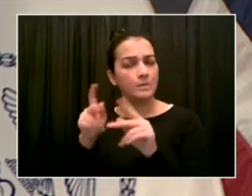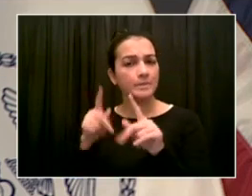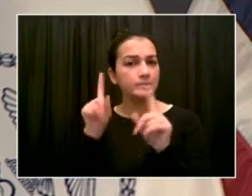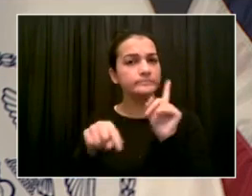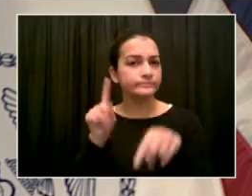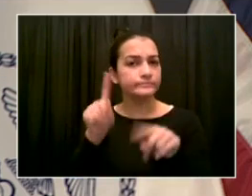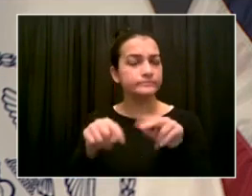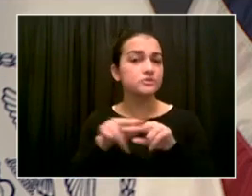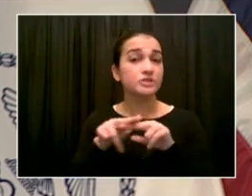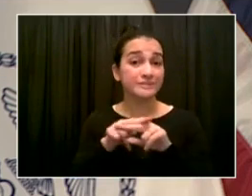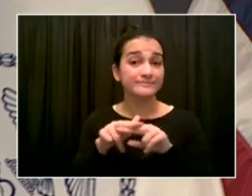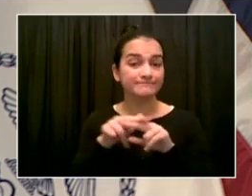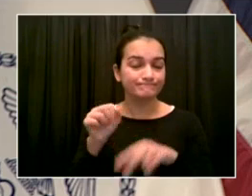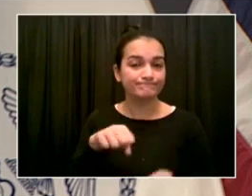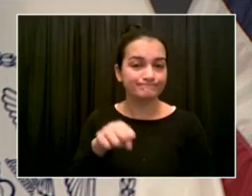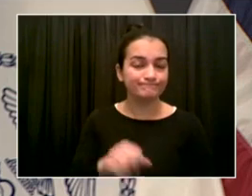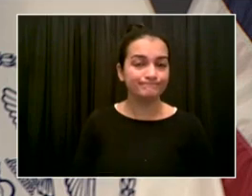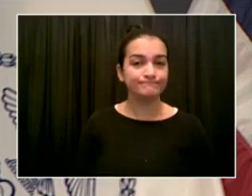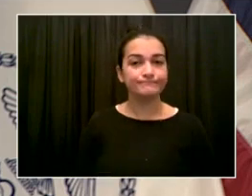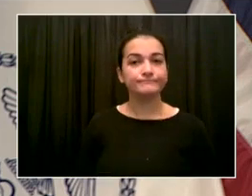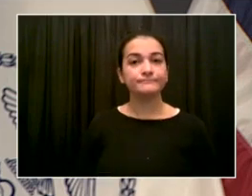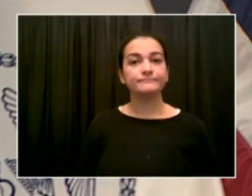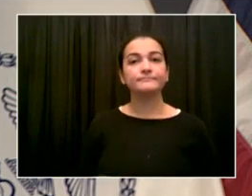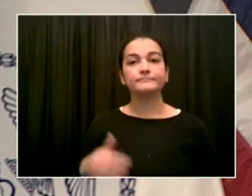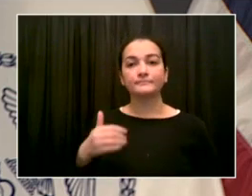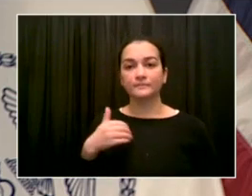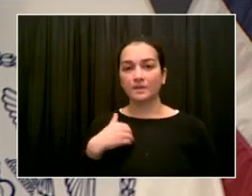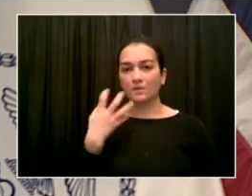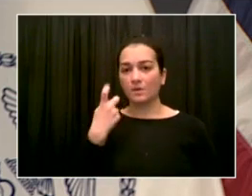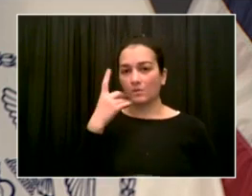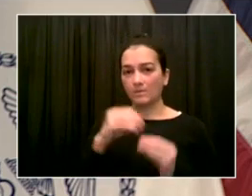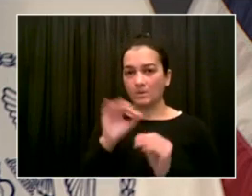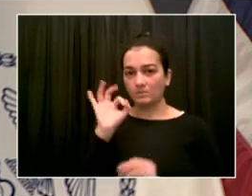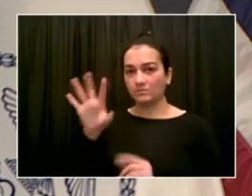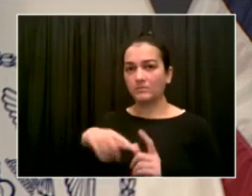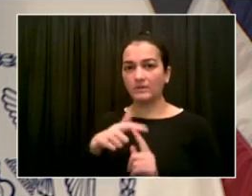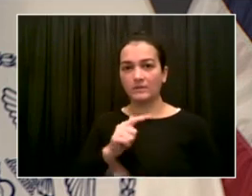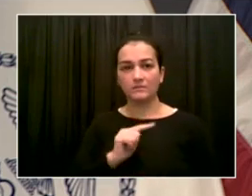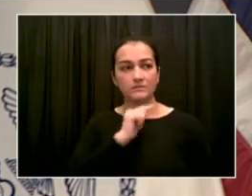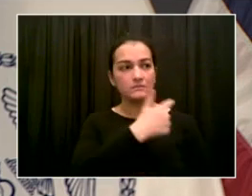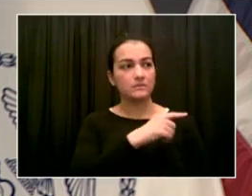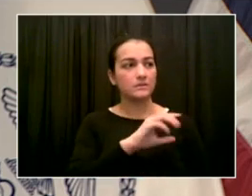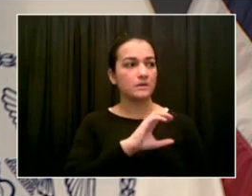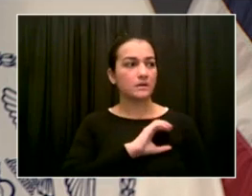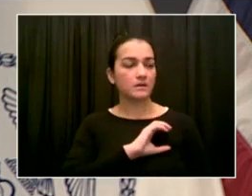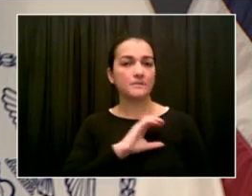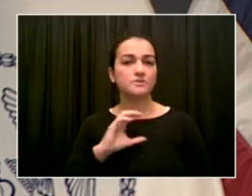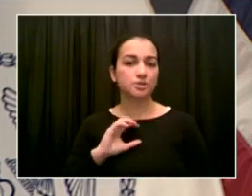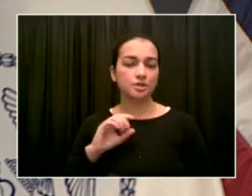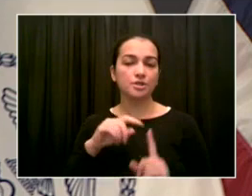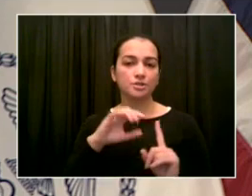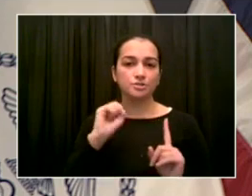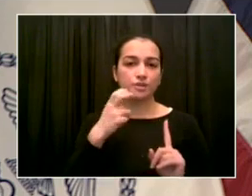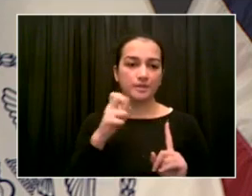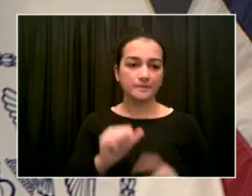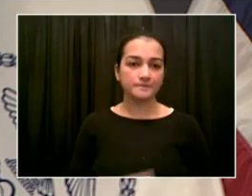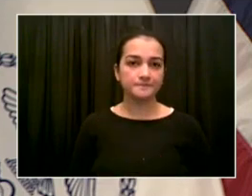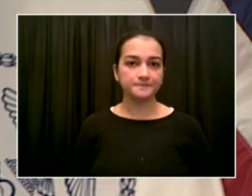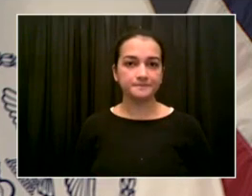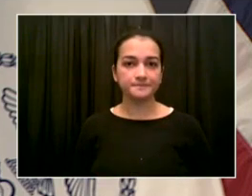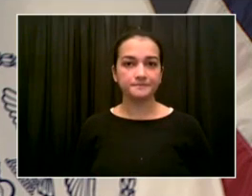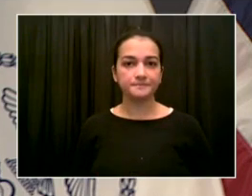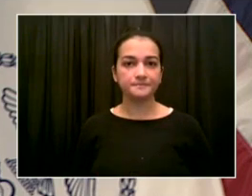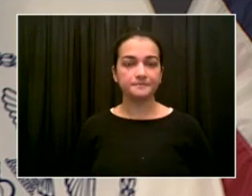point before the commissioner, and the commissioner said this, and all law enforcement folks I've talked to say this, as the